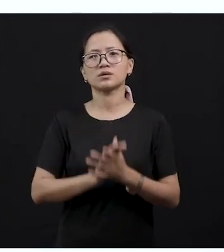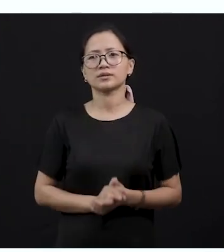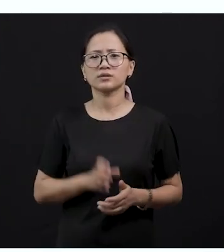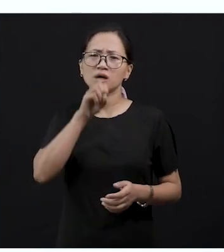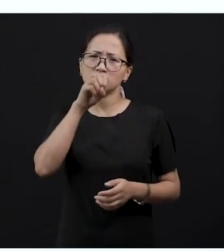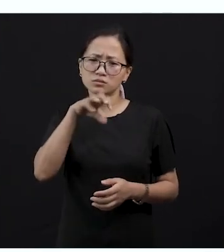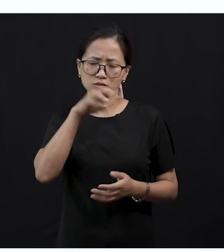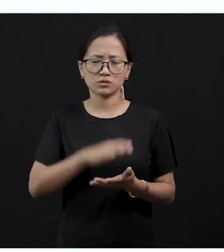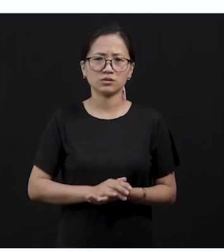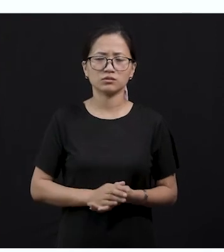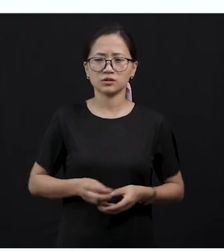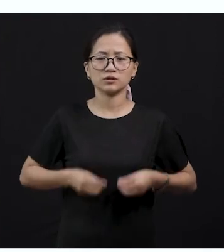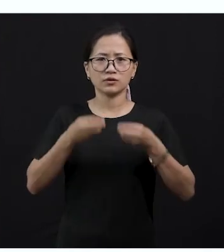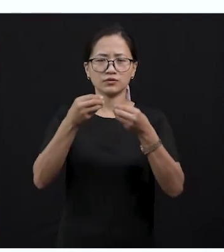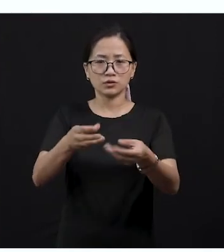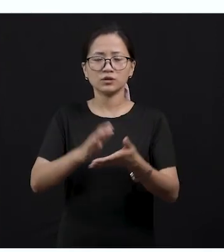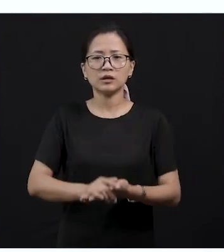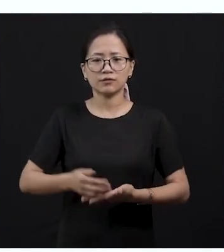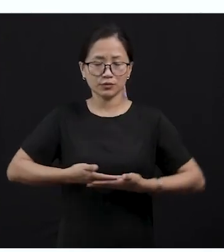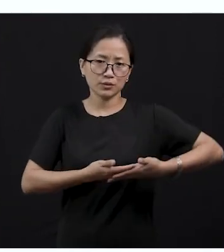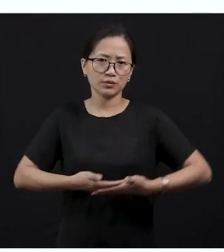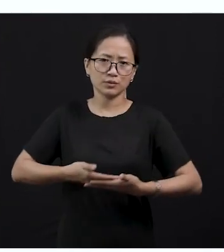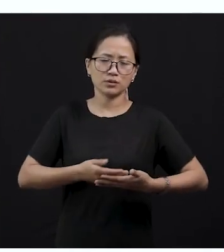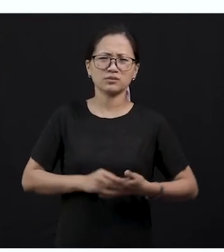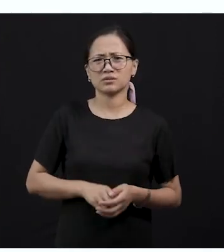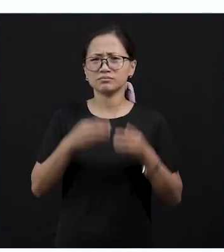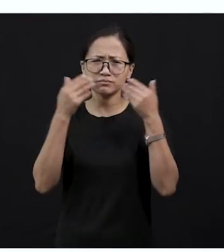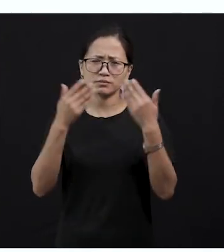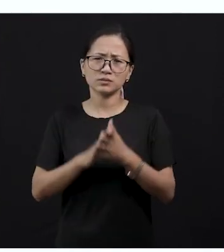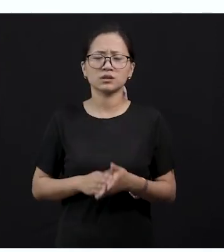to puppies. That is reproduction. Your cats give rise to, you know, kittens.